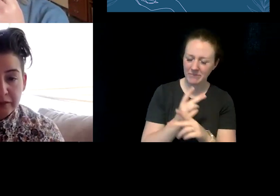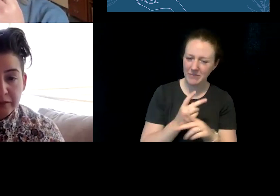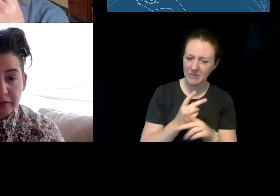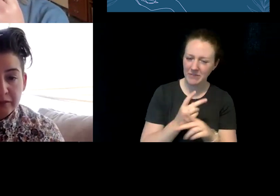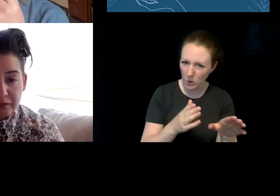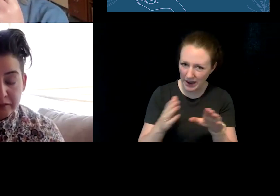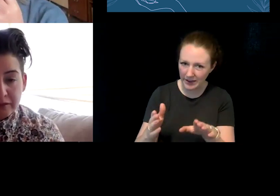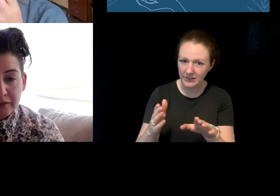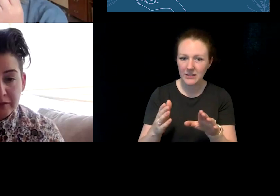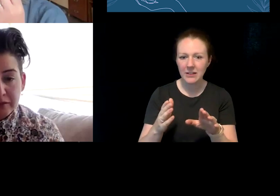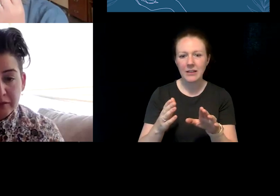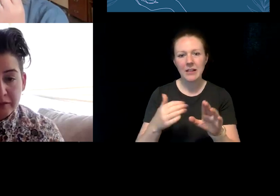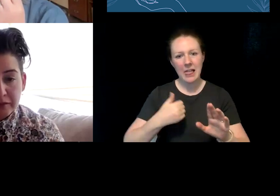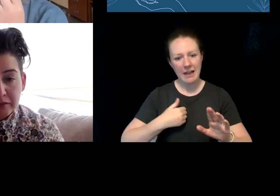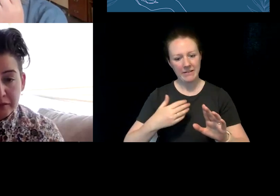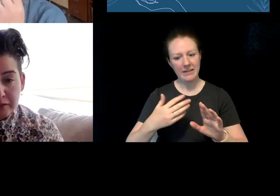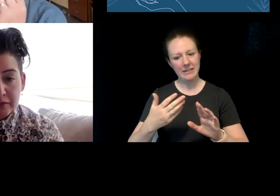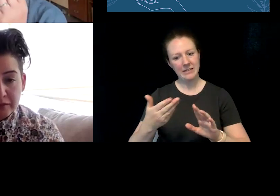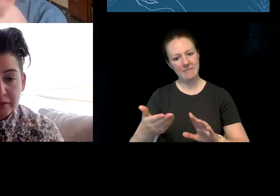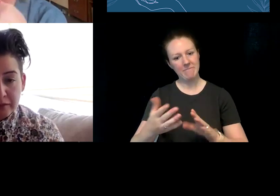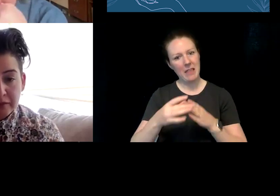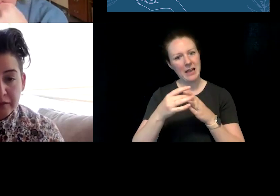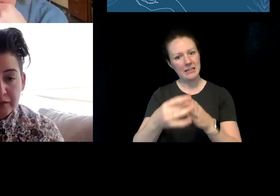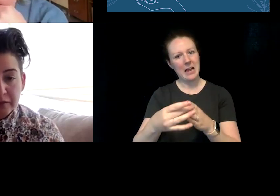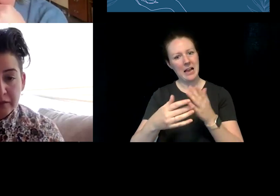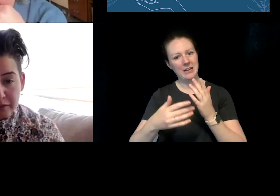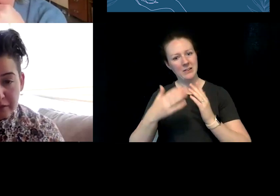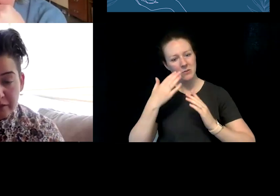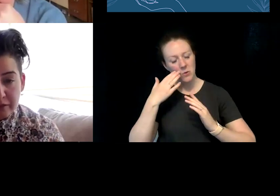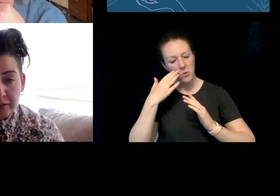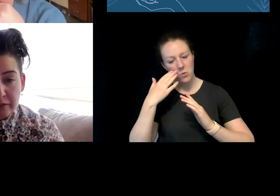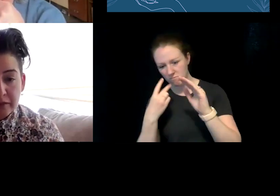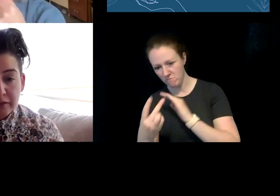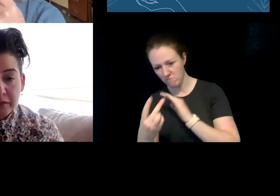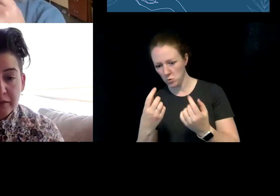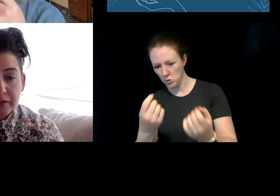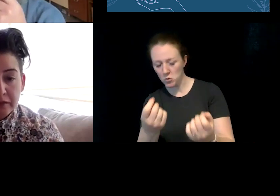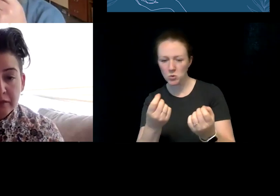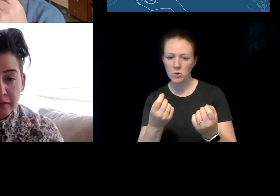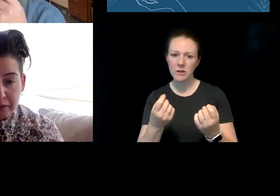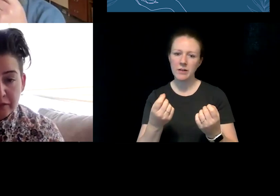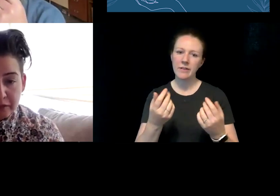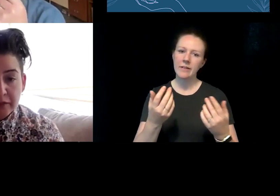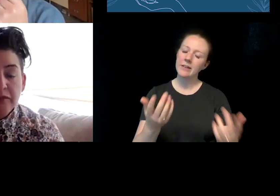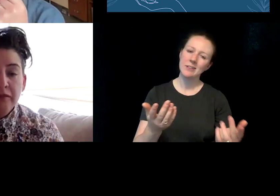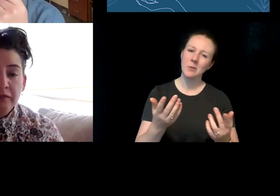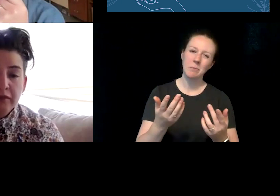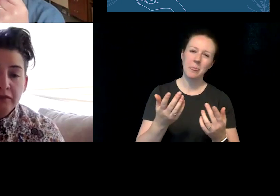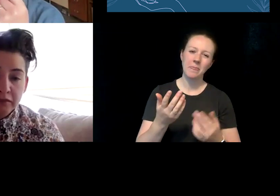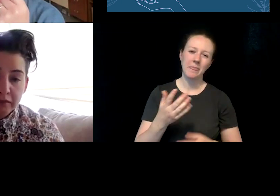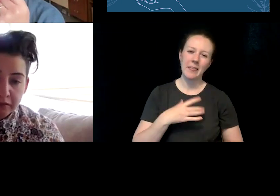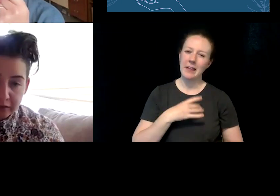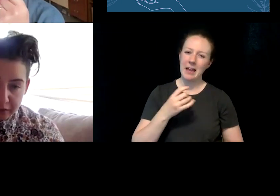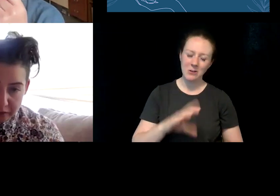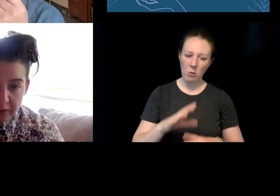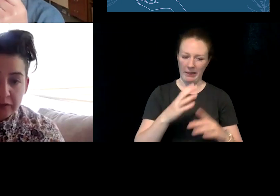having those guideposts so that you can do it. I don't love the sport, but it's like boxing, right? It's